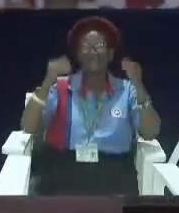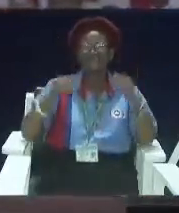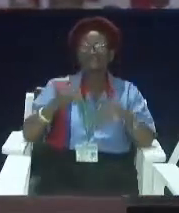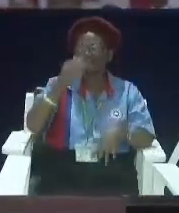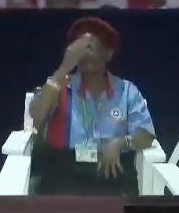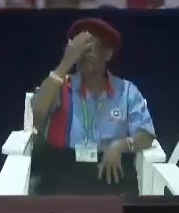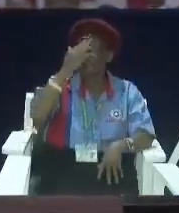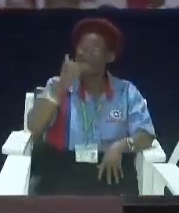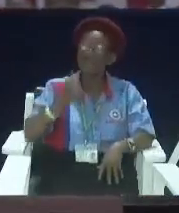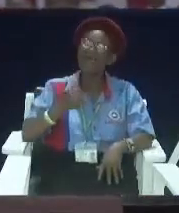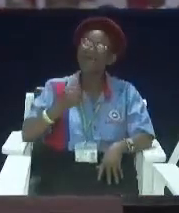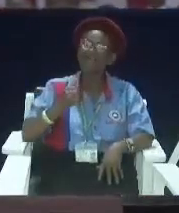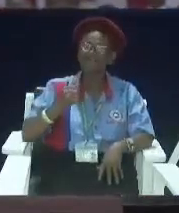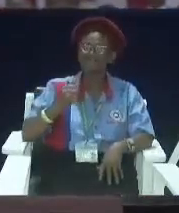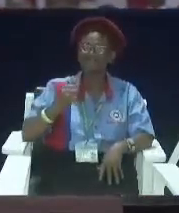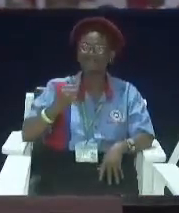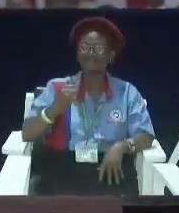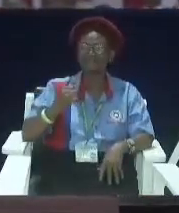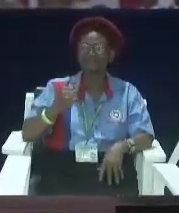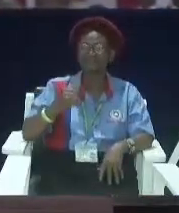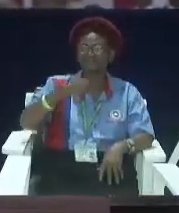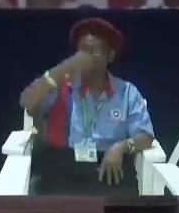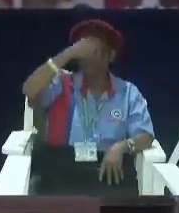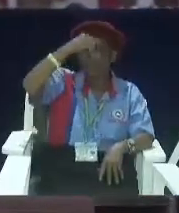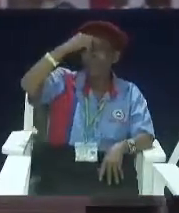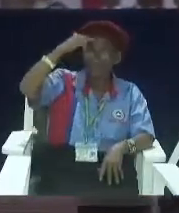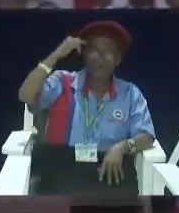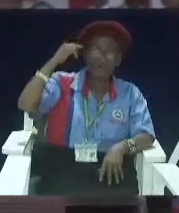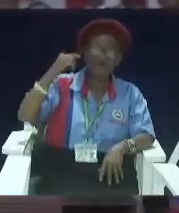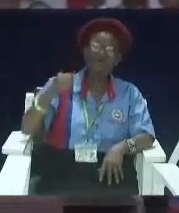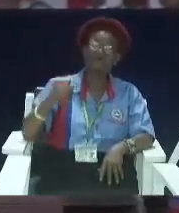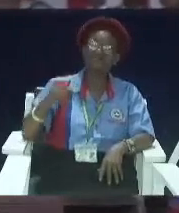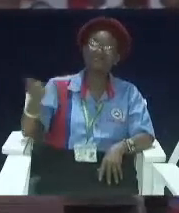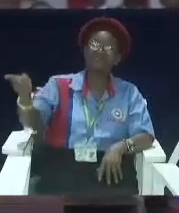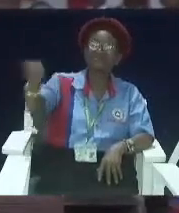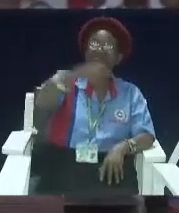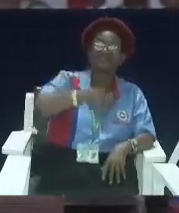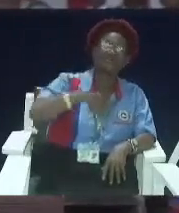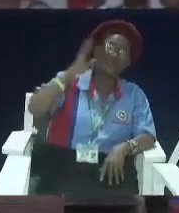Why? Because they will be blessed.